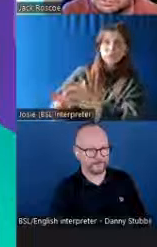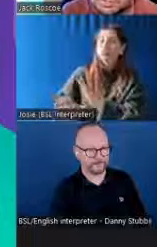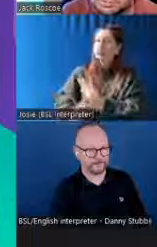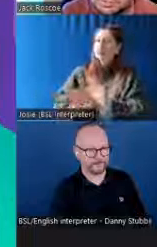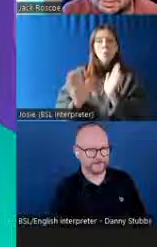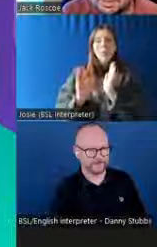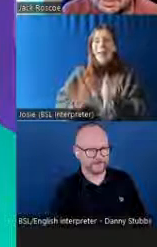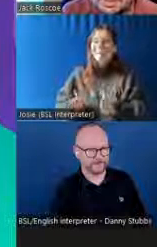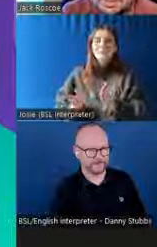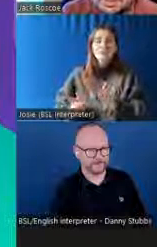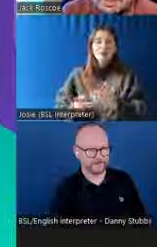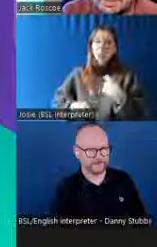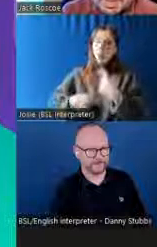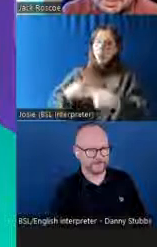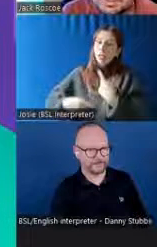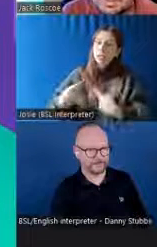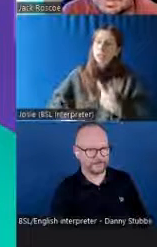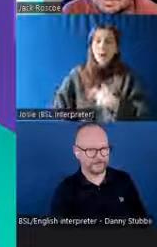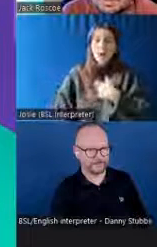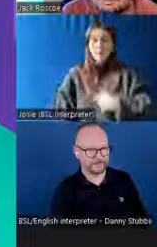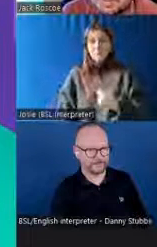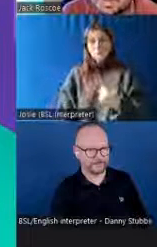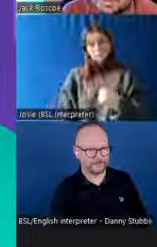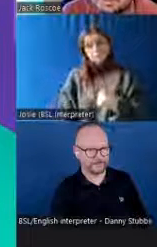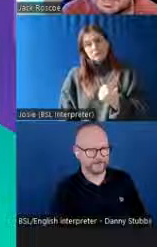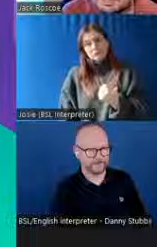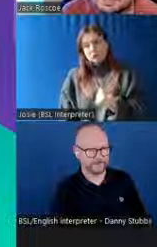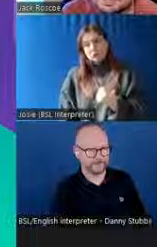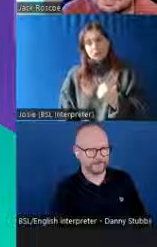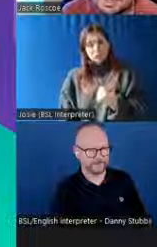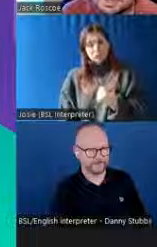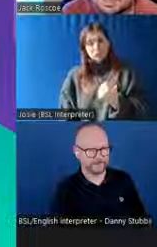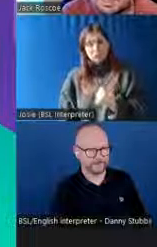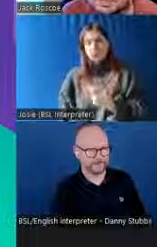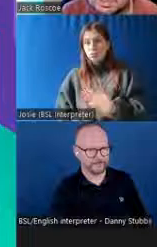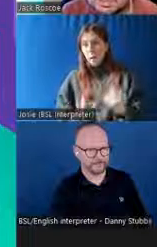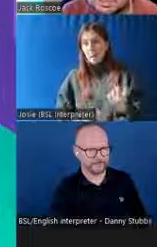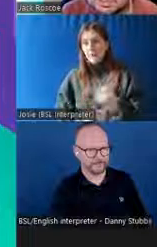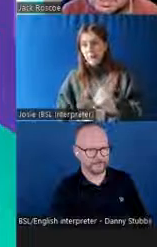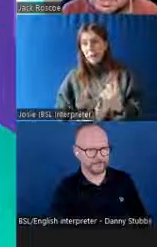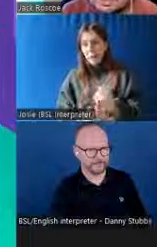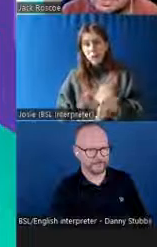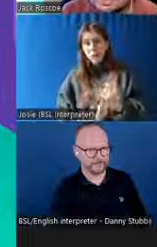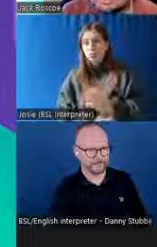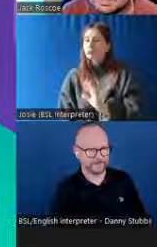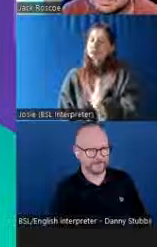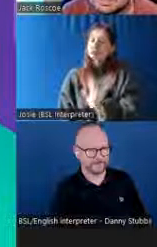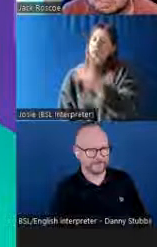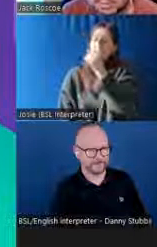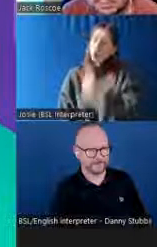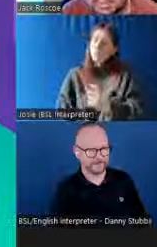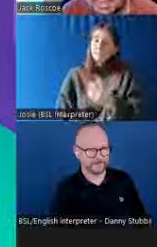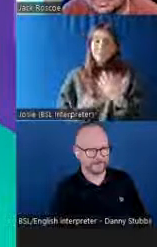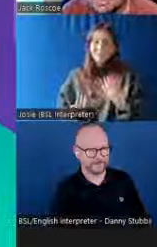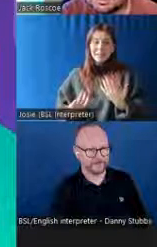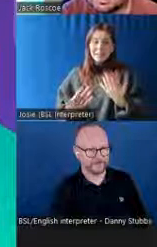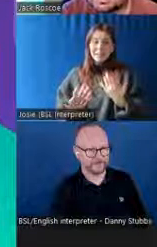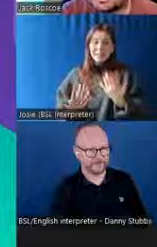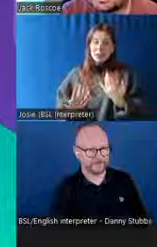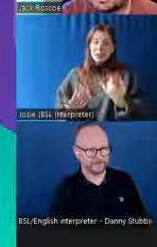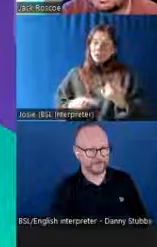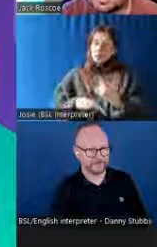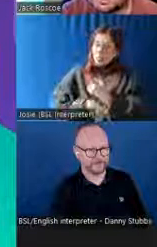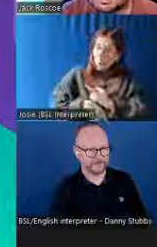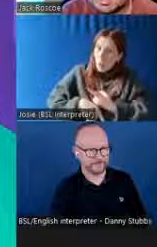shorter shifts to collect data on visitor counts at different times of day and on different days. And we do some maths at the end